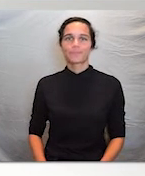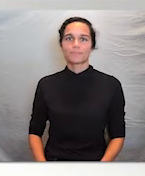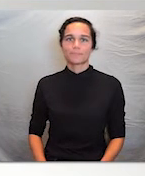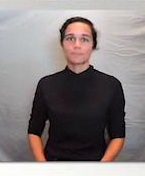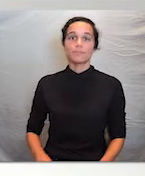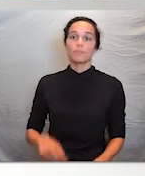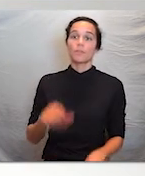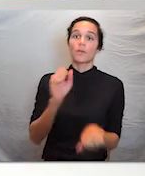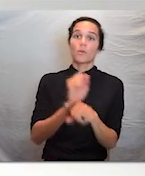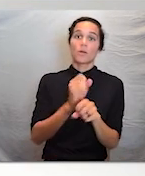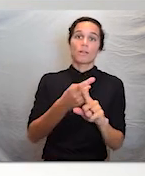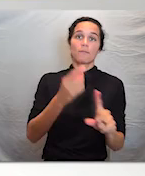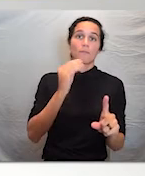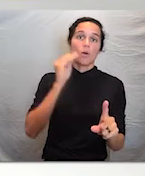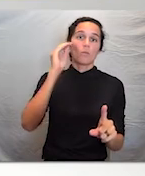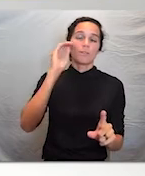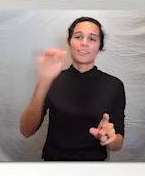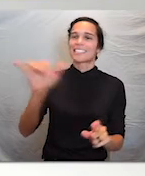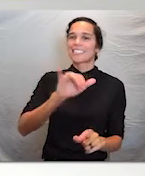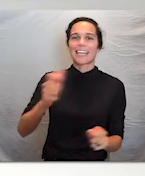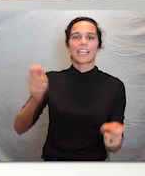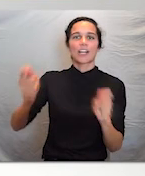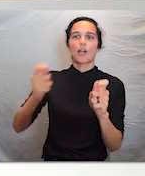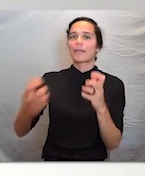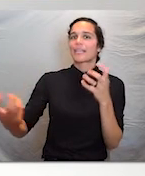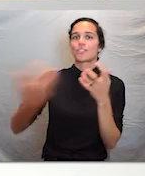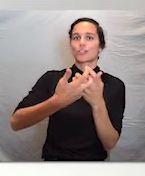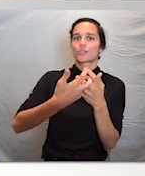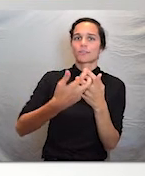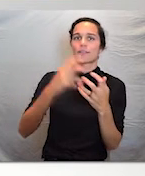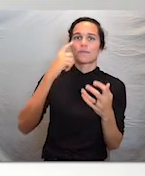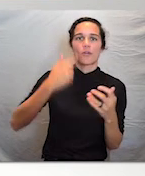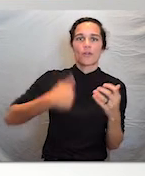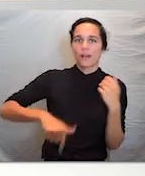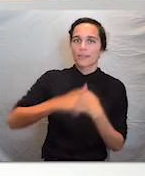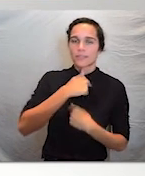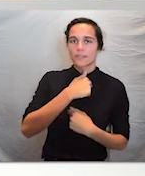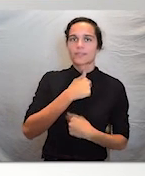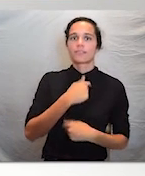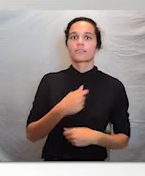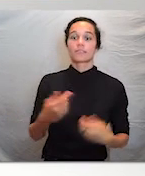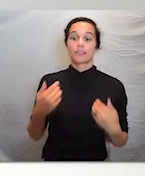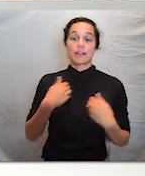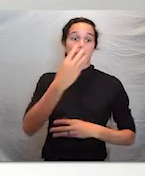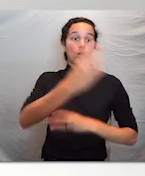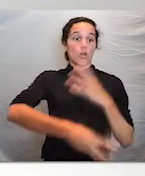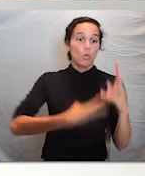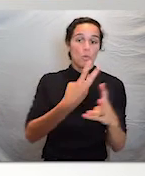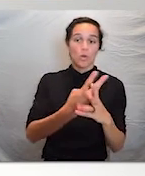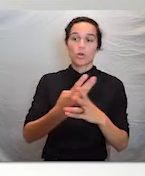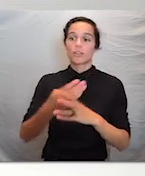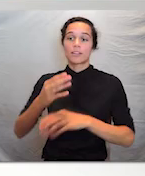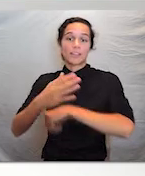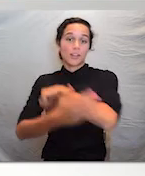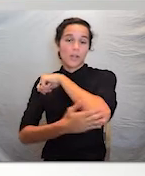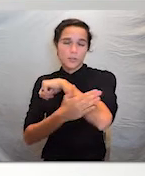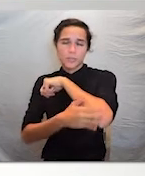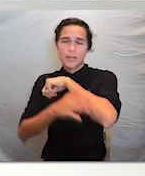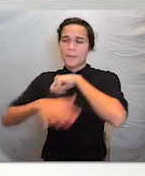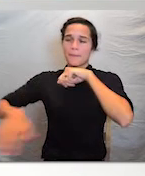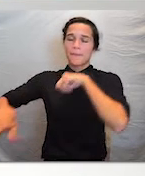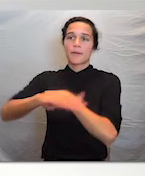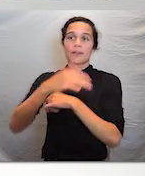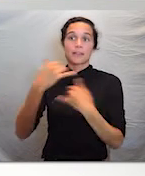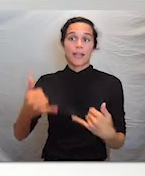a reasonable accommodation, but to have the whole world and to have the whole nation do it,